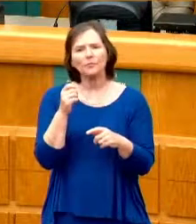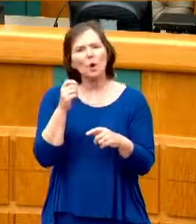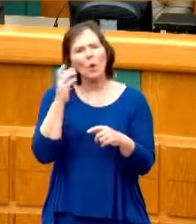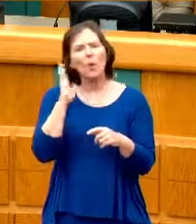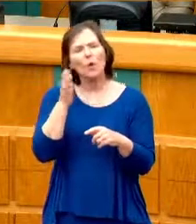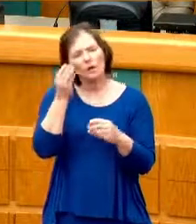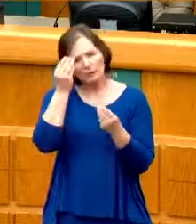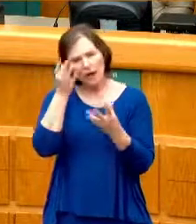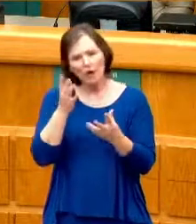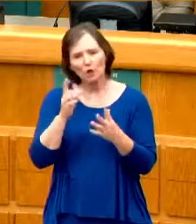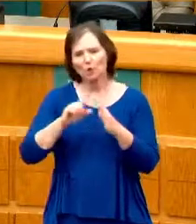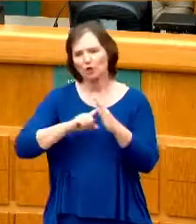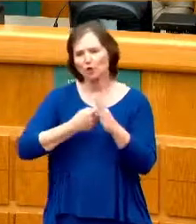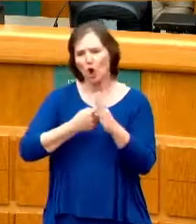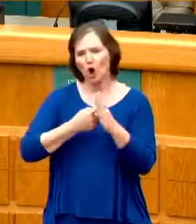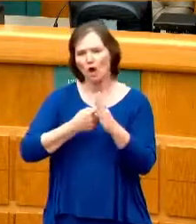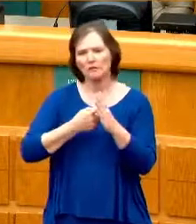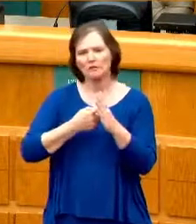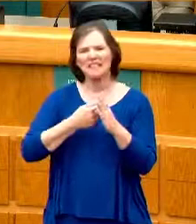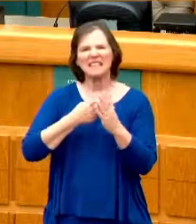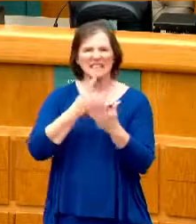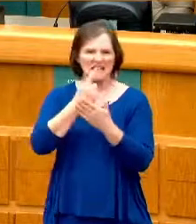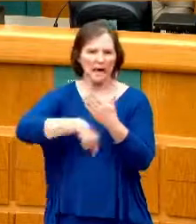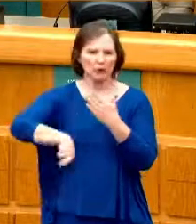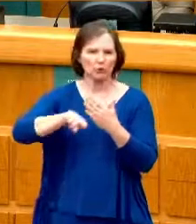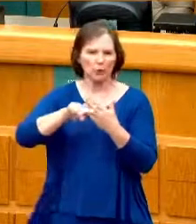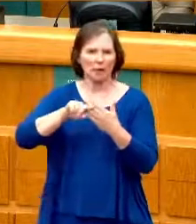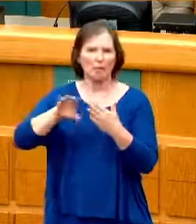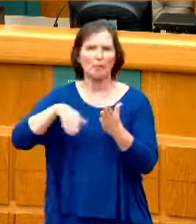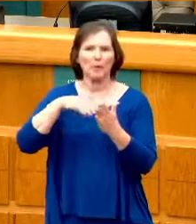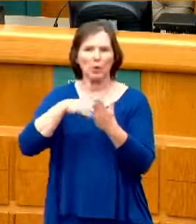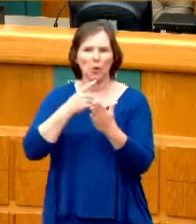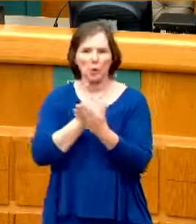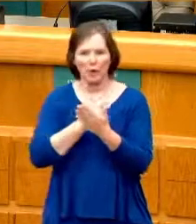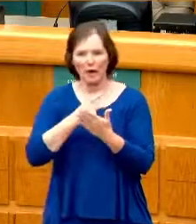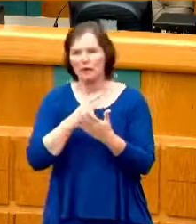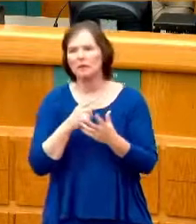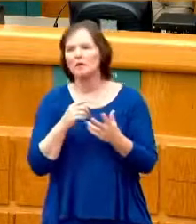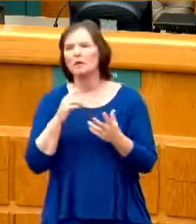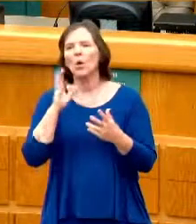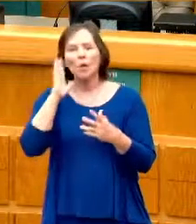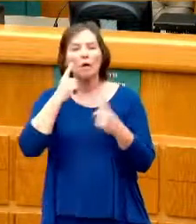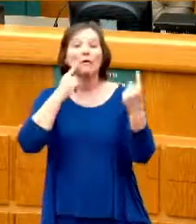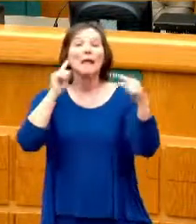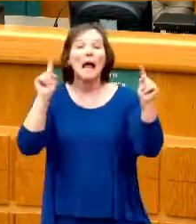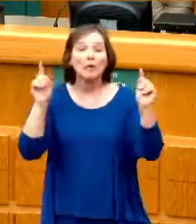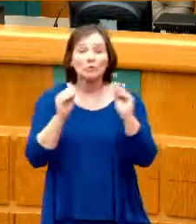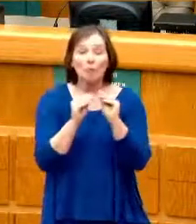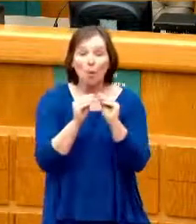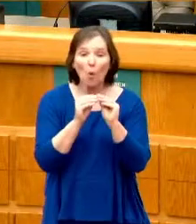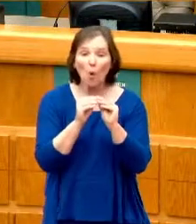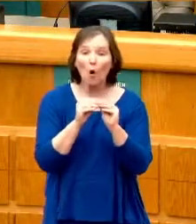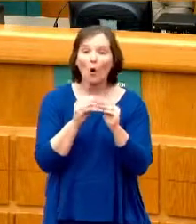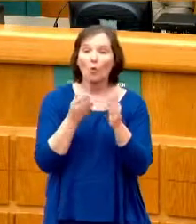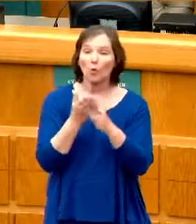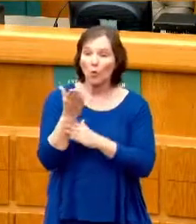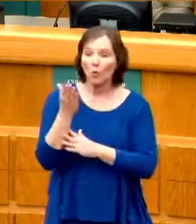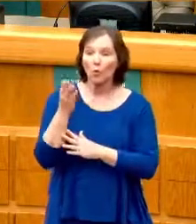to aim for the middle of next week. We'll give you more updates through press releases and media